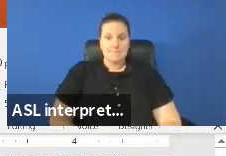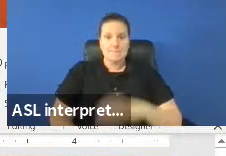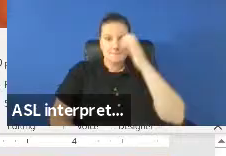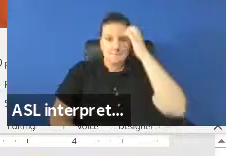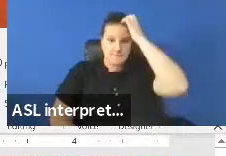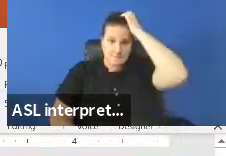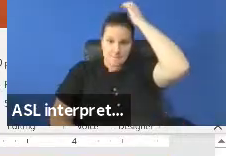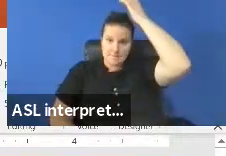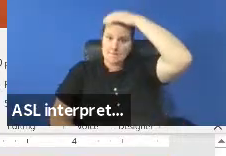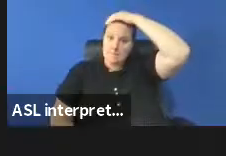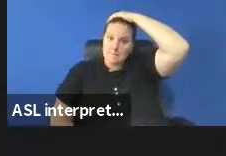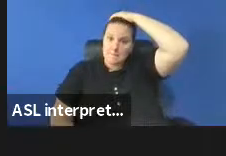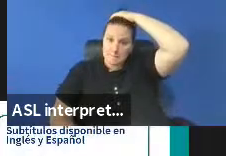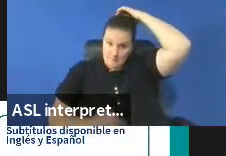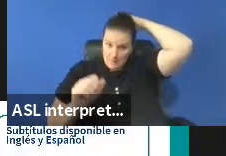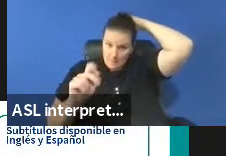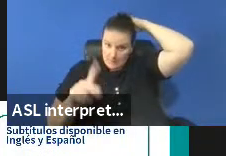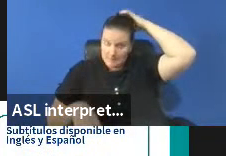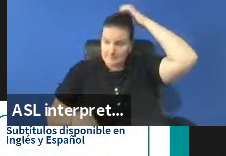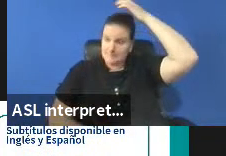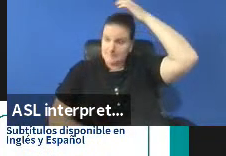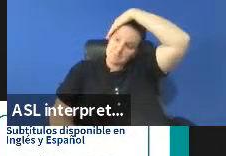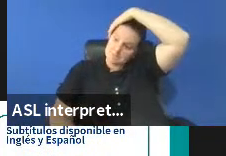All right.